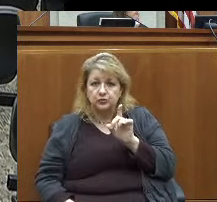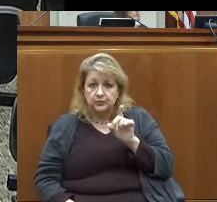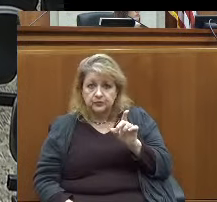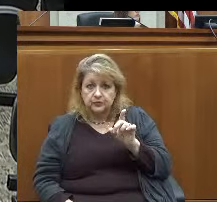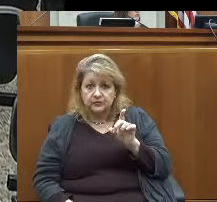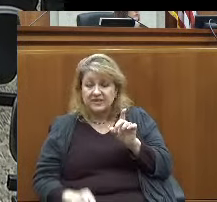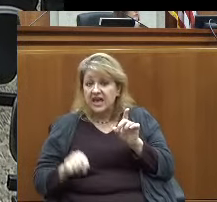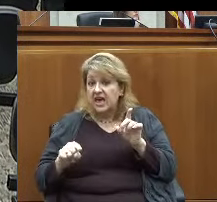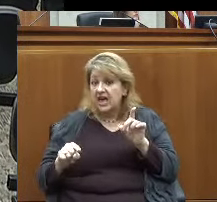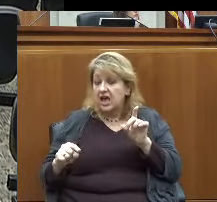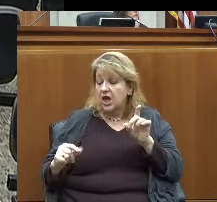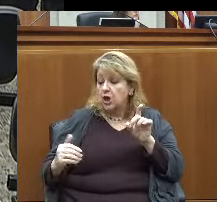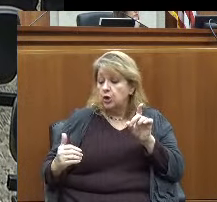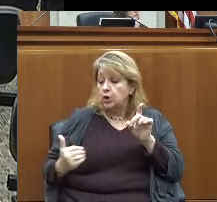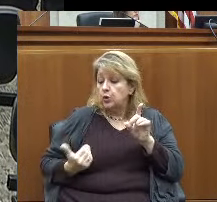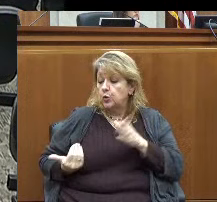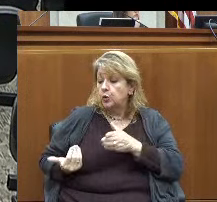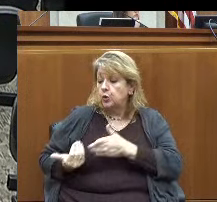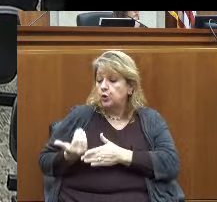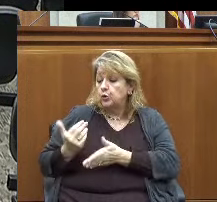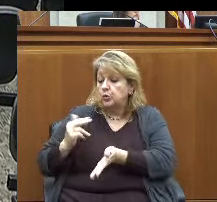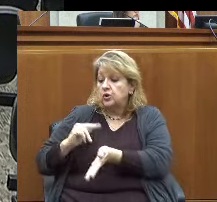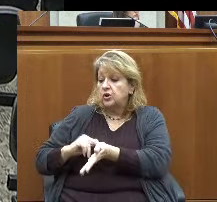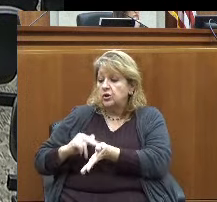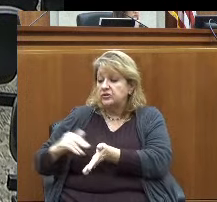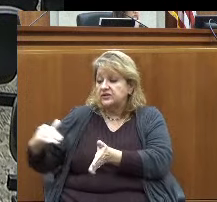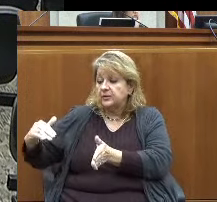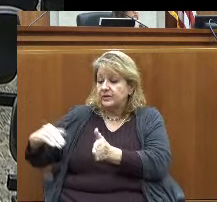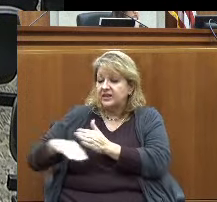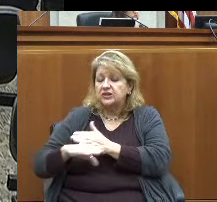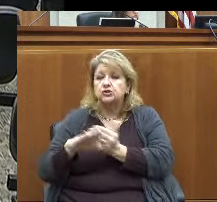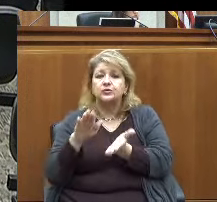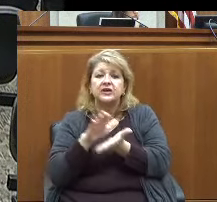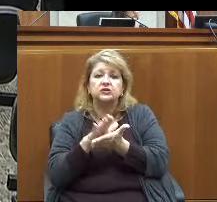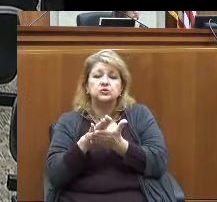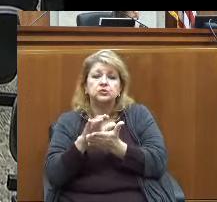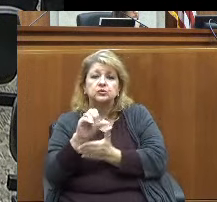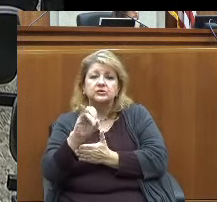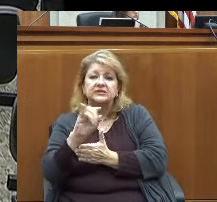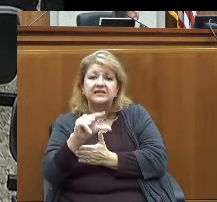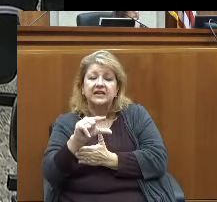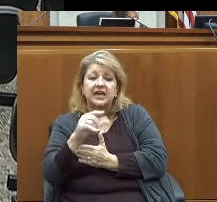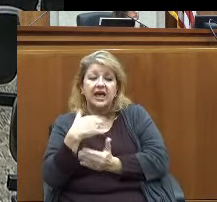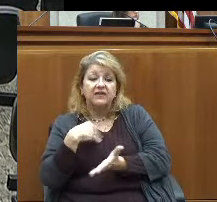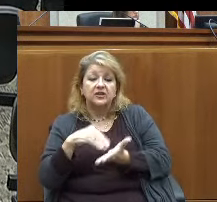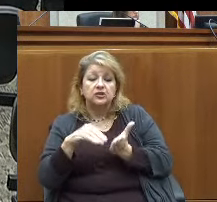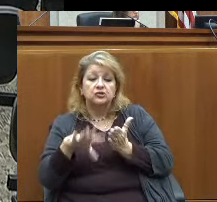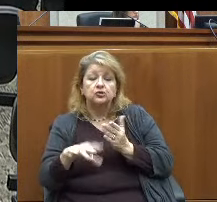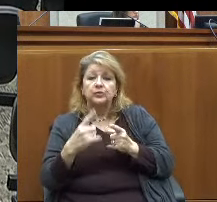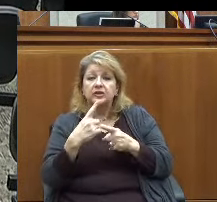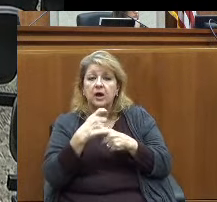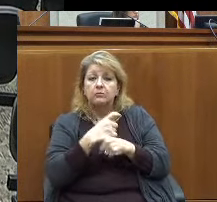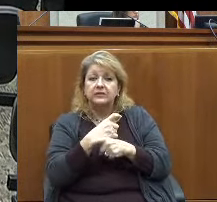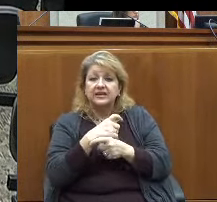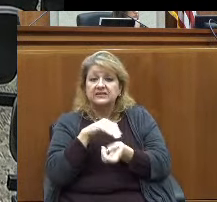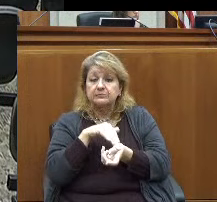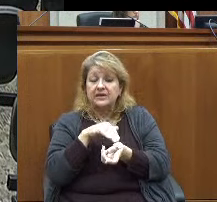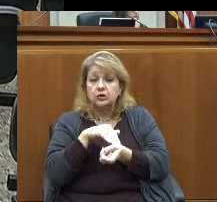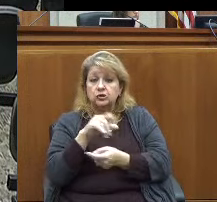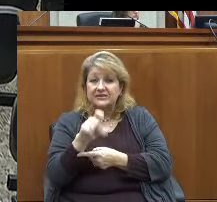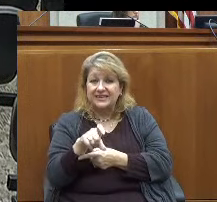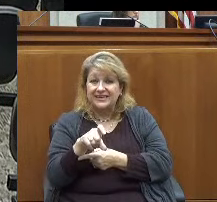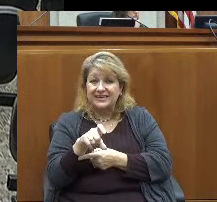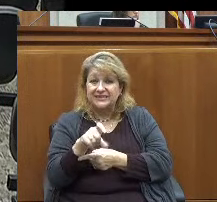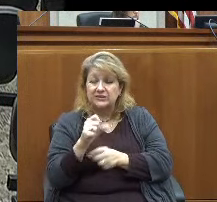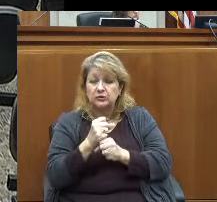a novice nurse coming into a school setting that has students with complex medical